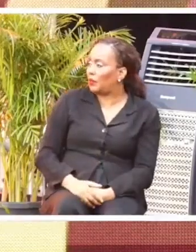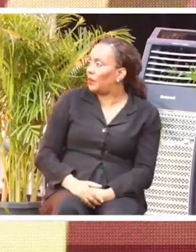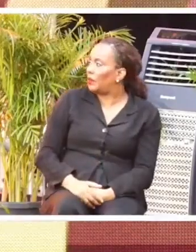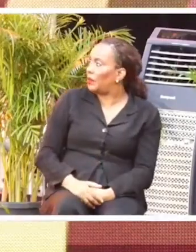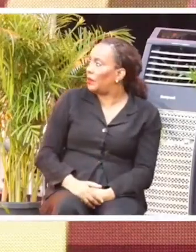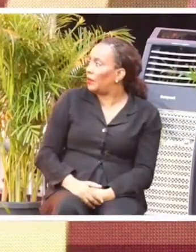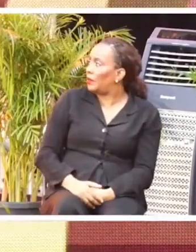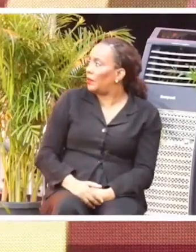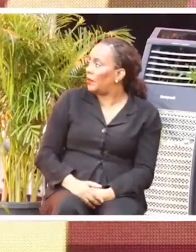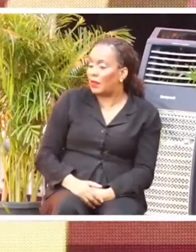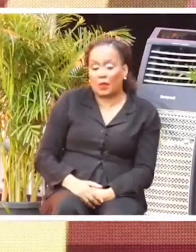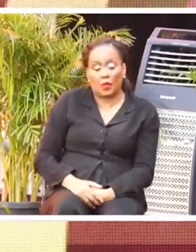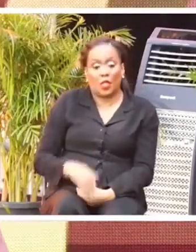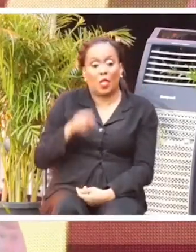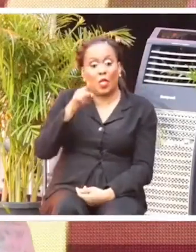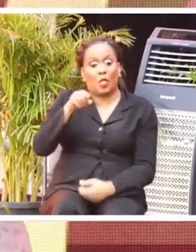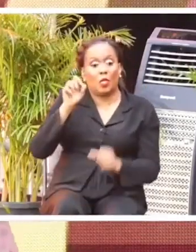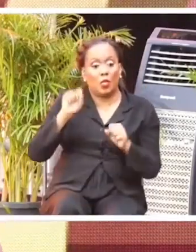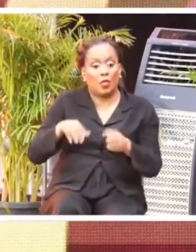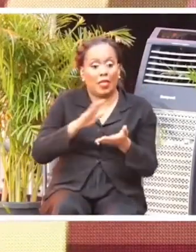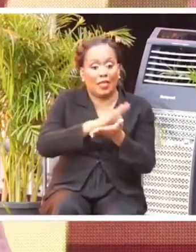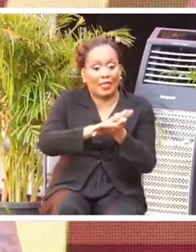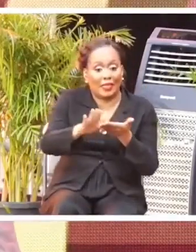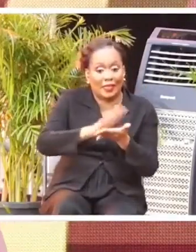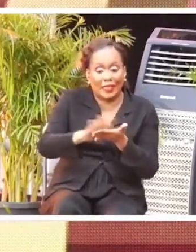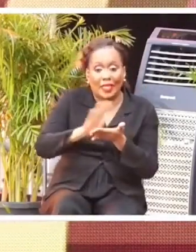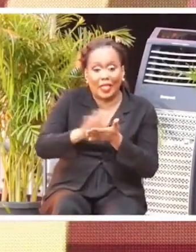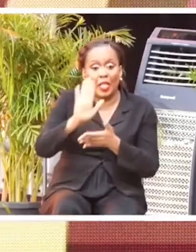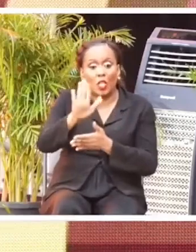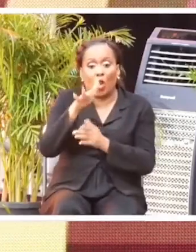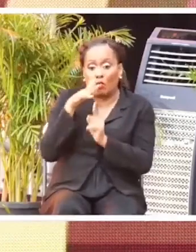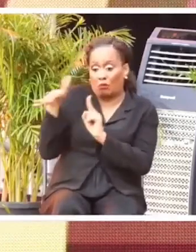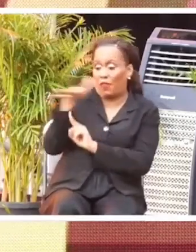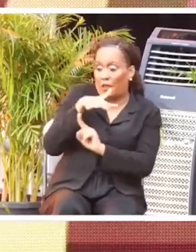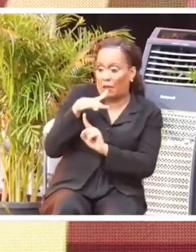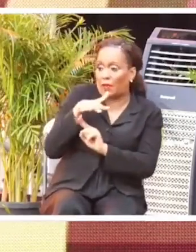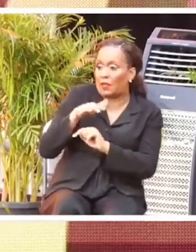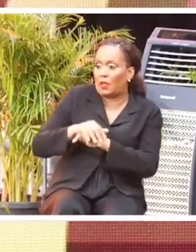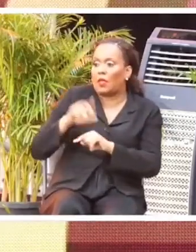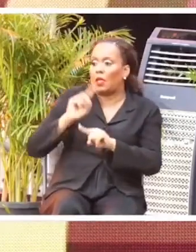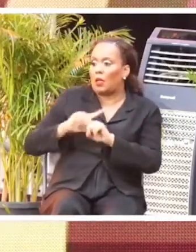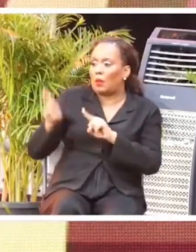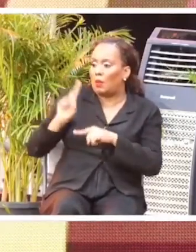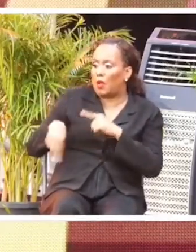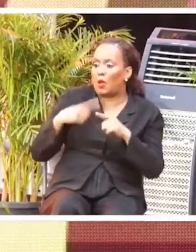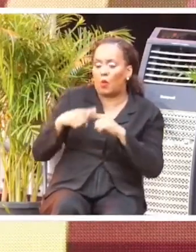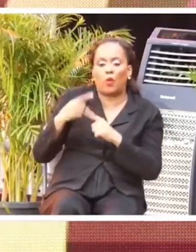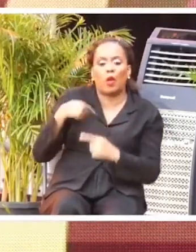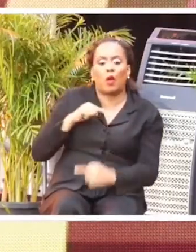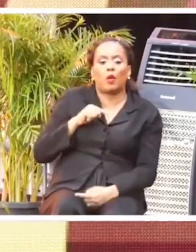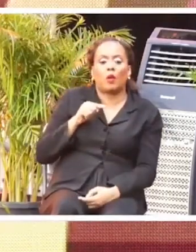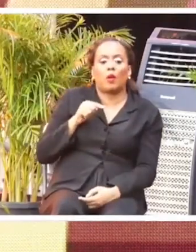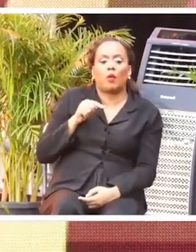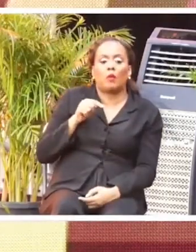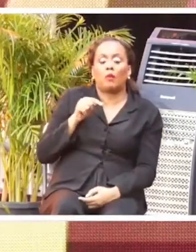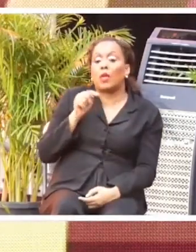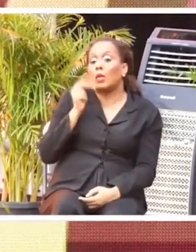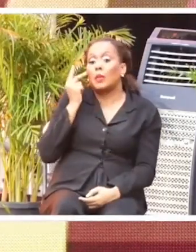clean it in a day, a half a day, a week. But whenever we pass there every 2